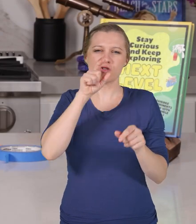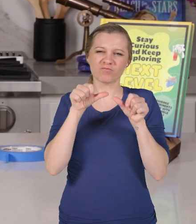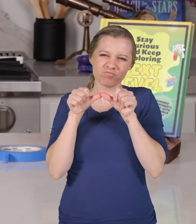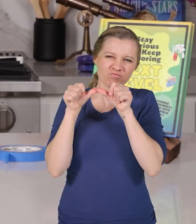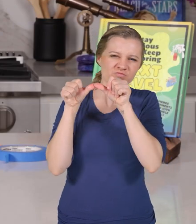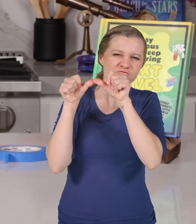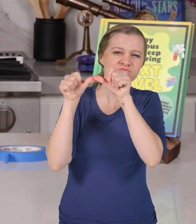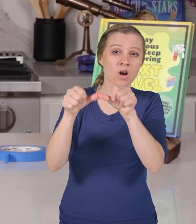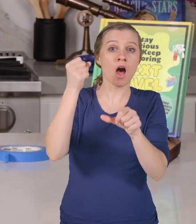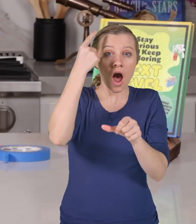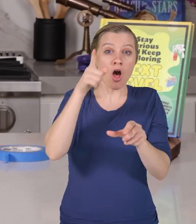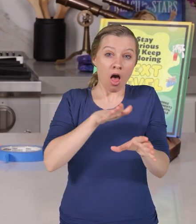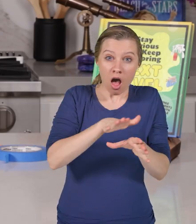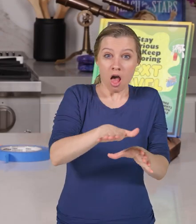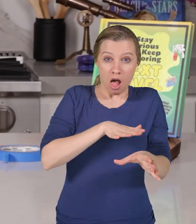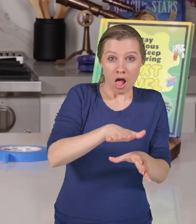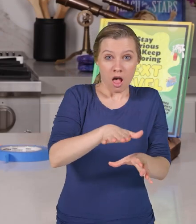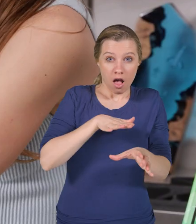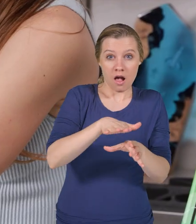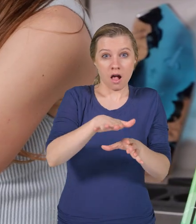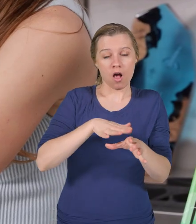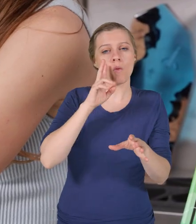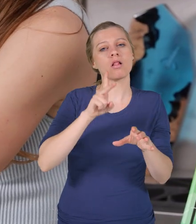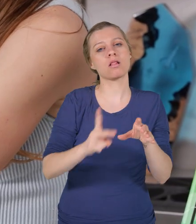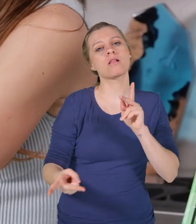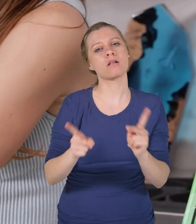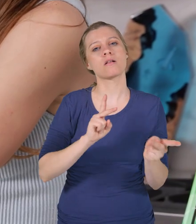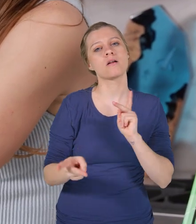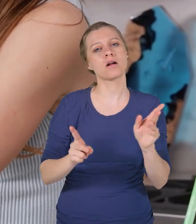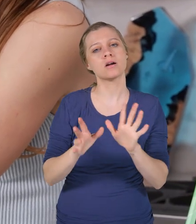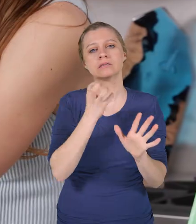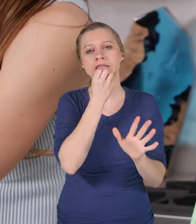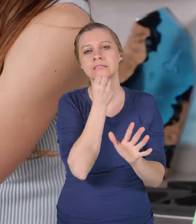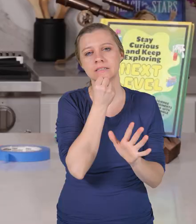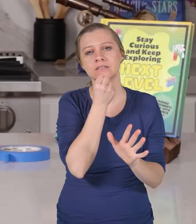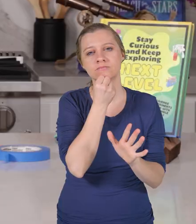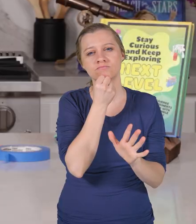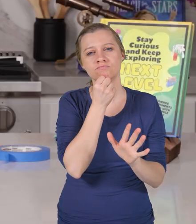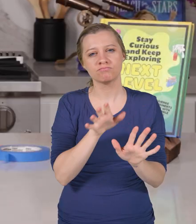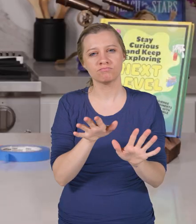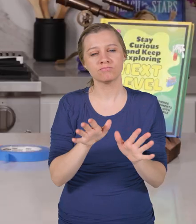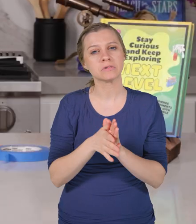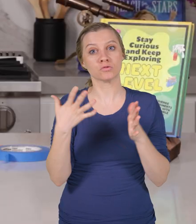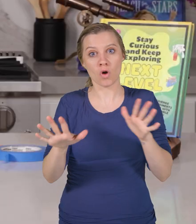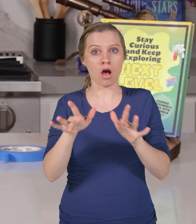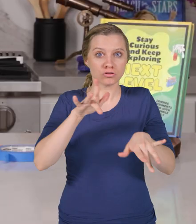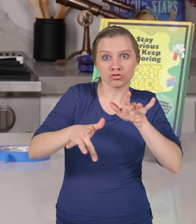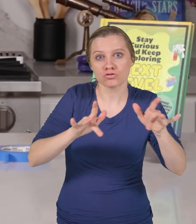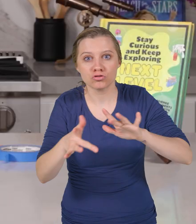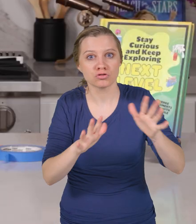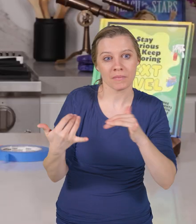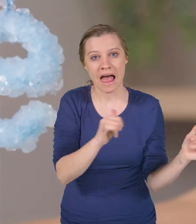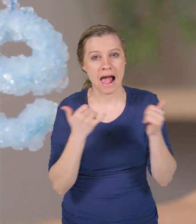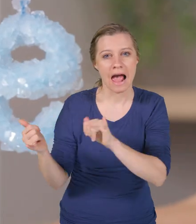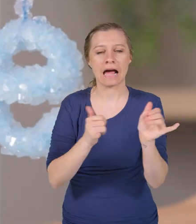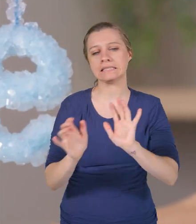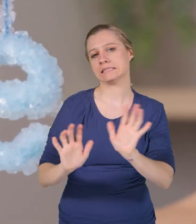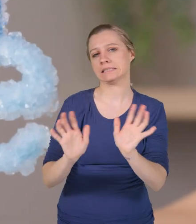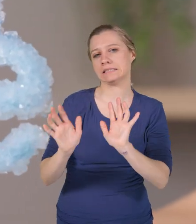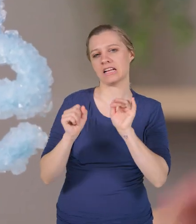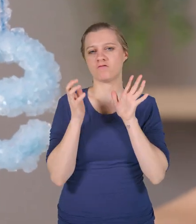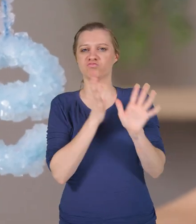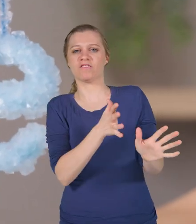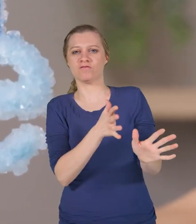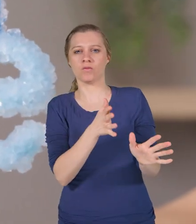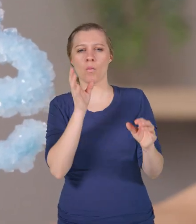they're pretty sturdy, but if you do rub on them, they will come off. So you just don't want to, you know, you don't want to like play with